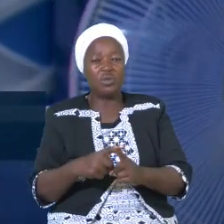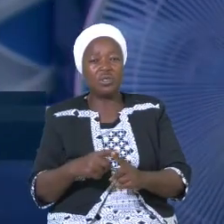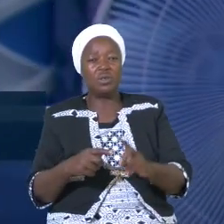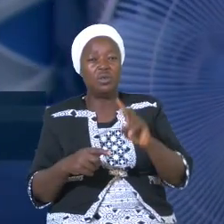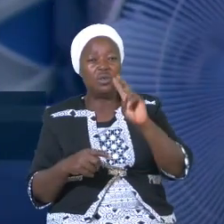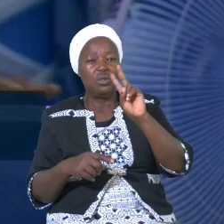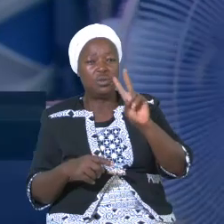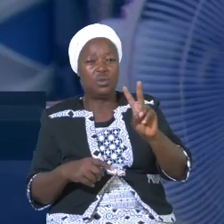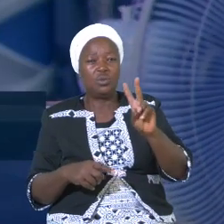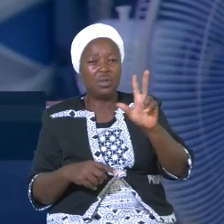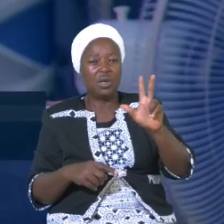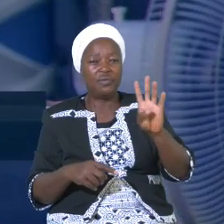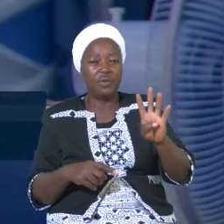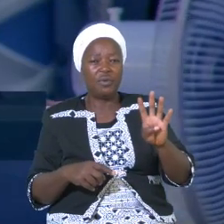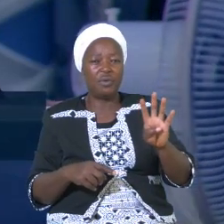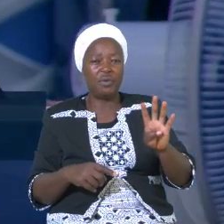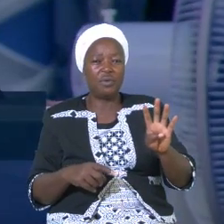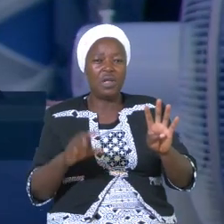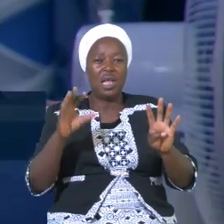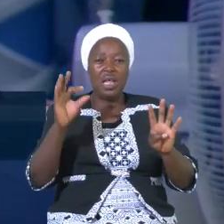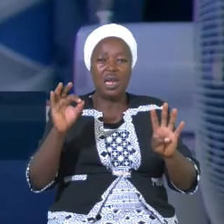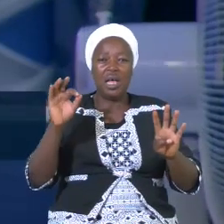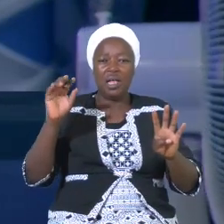plus two three four